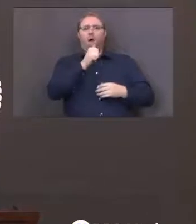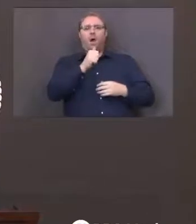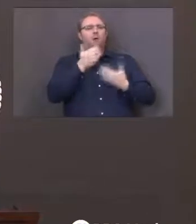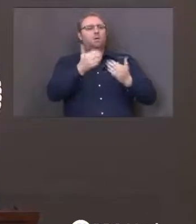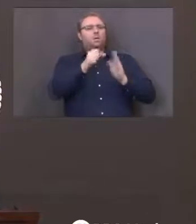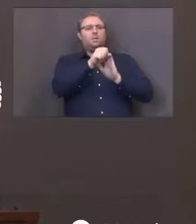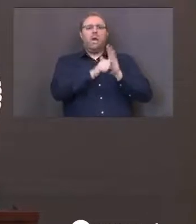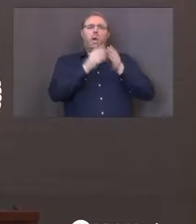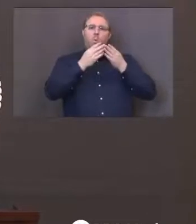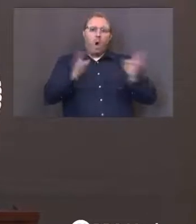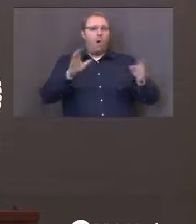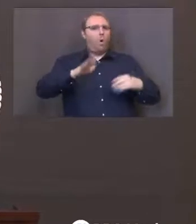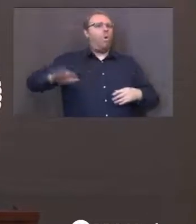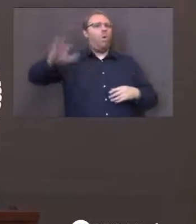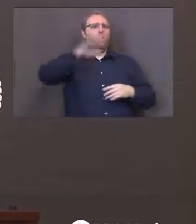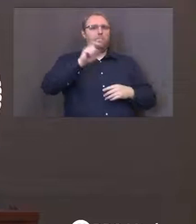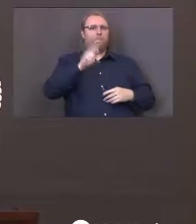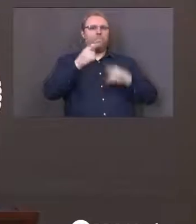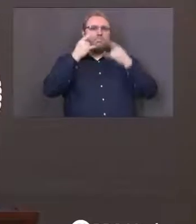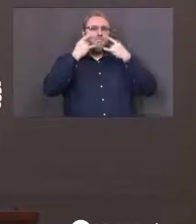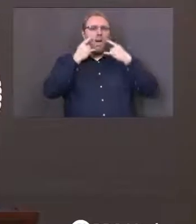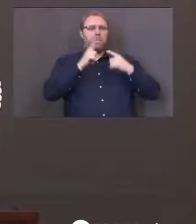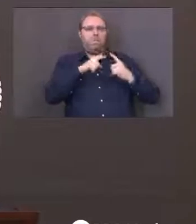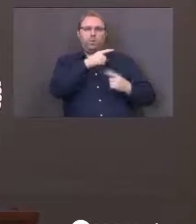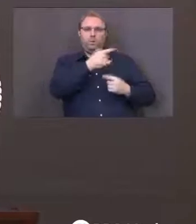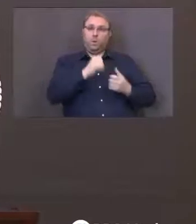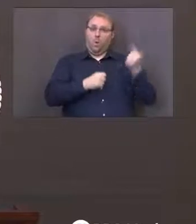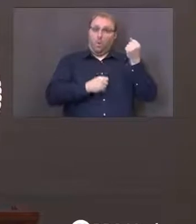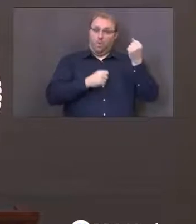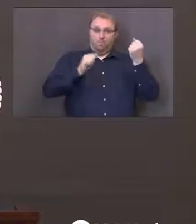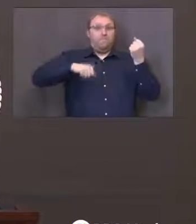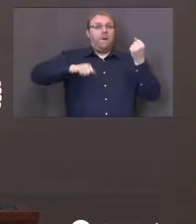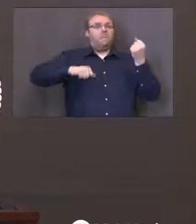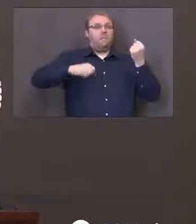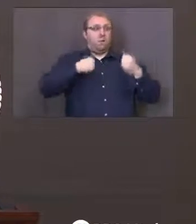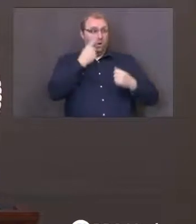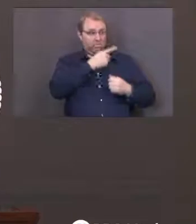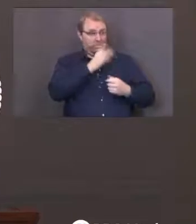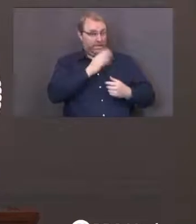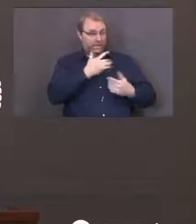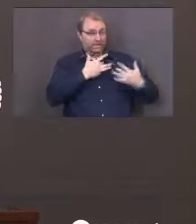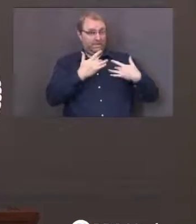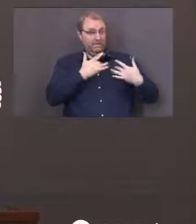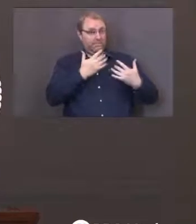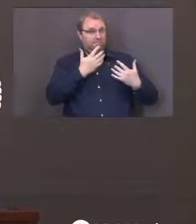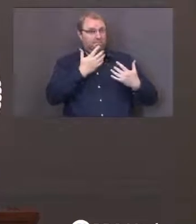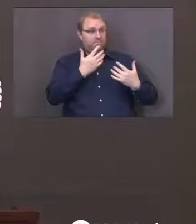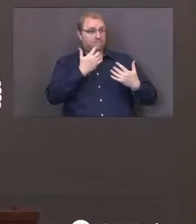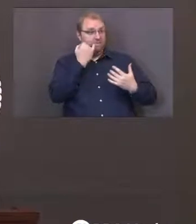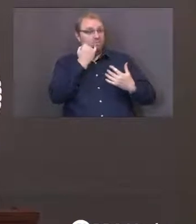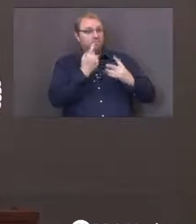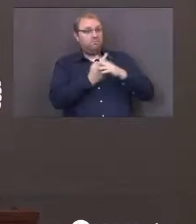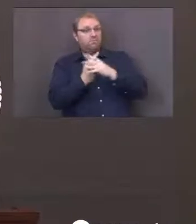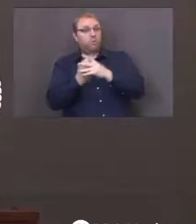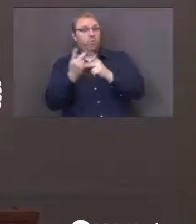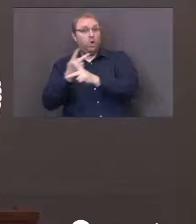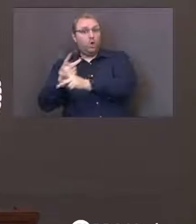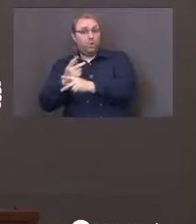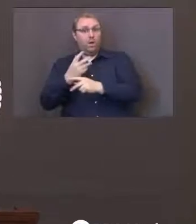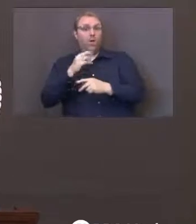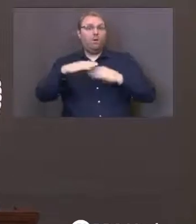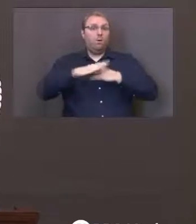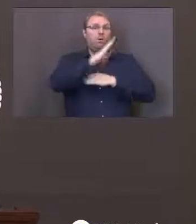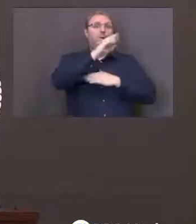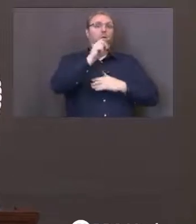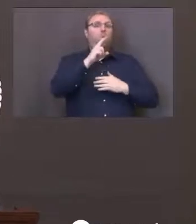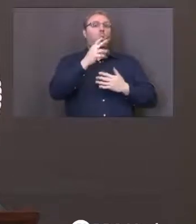mandate, but you have said that it remains a tool in your arsenal. I'm wondering if that's something you would consider enacting if cases continue to plateau as they